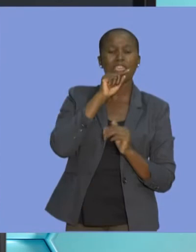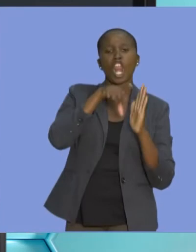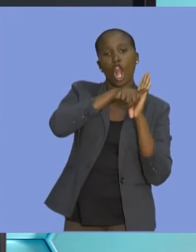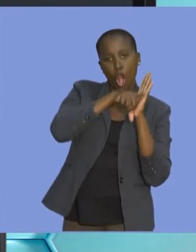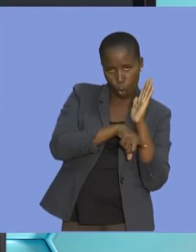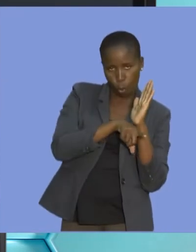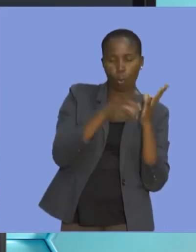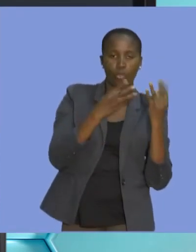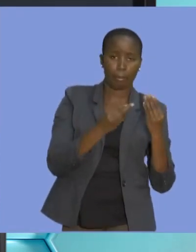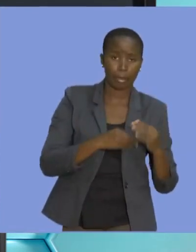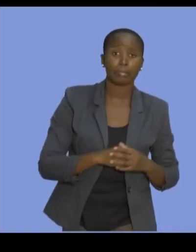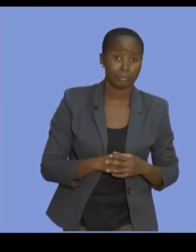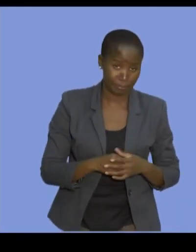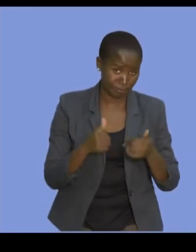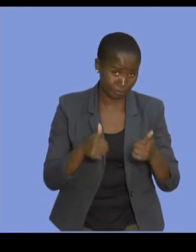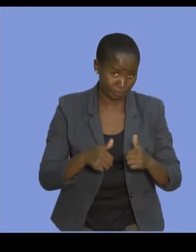quartile.